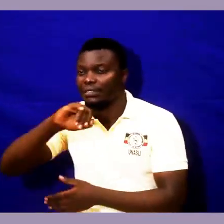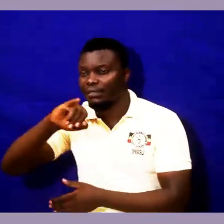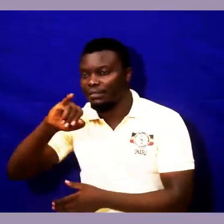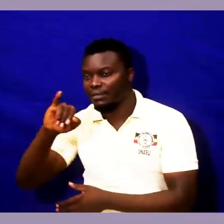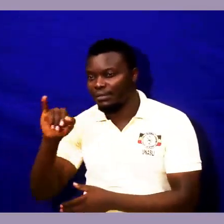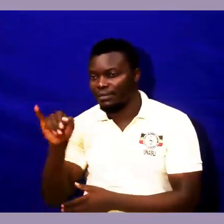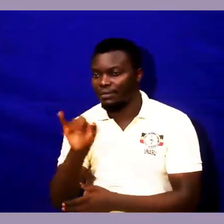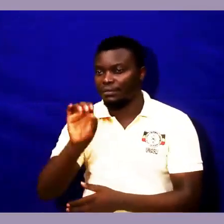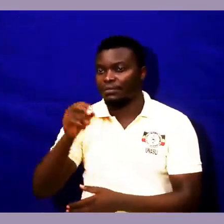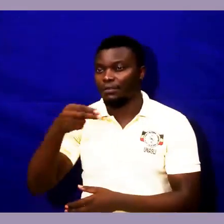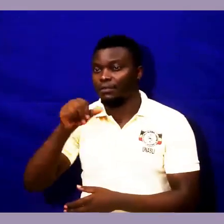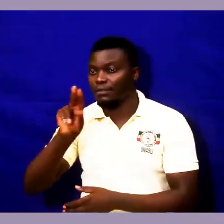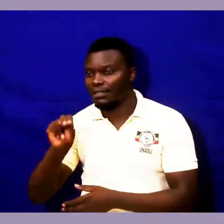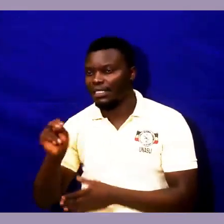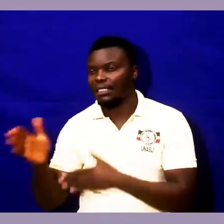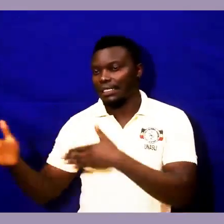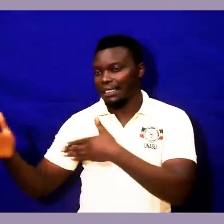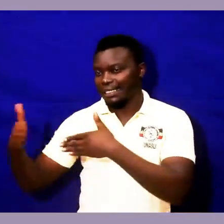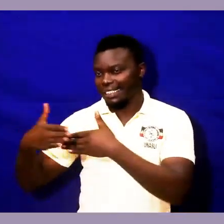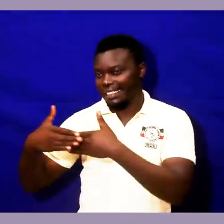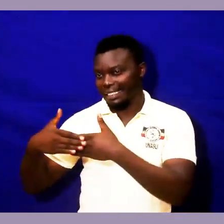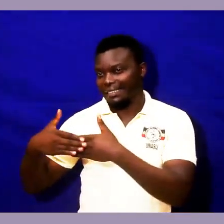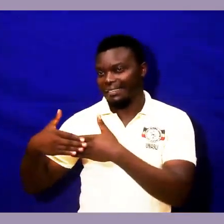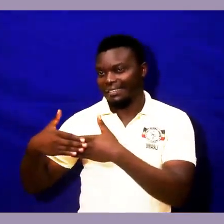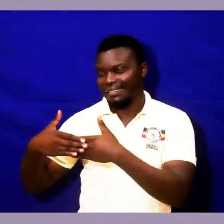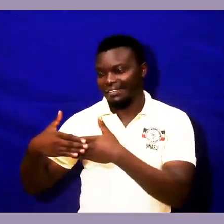John, shut the door.